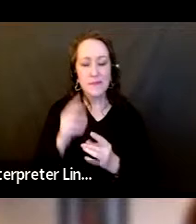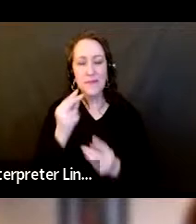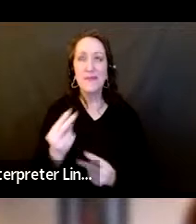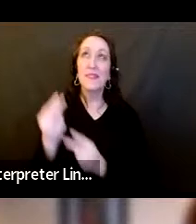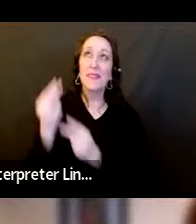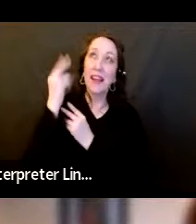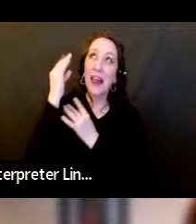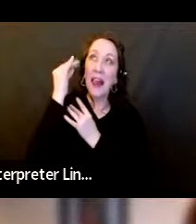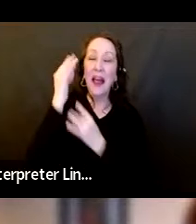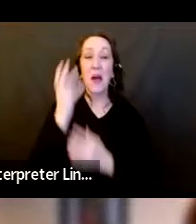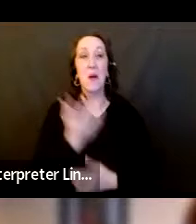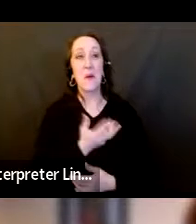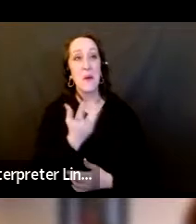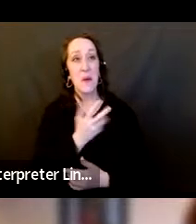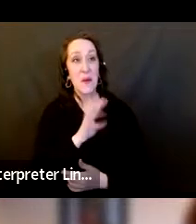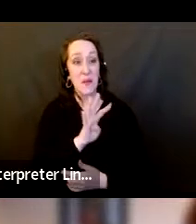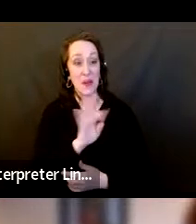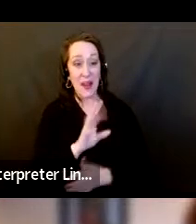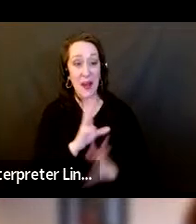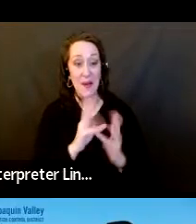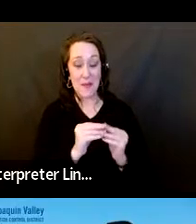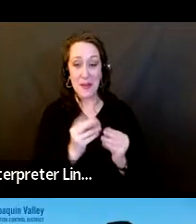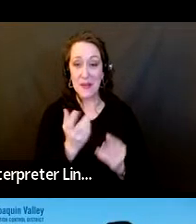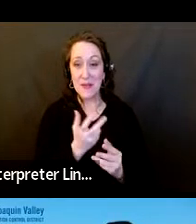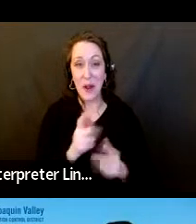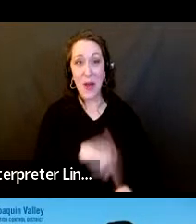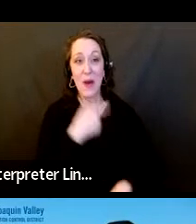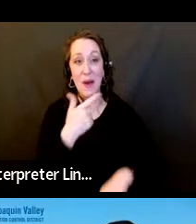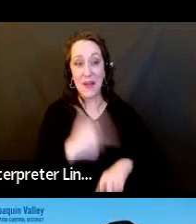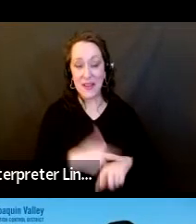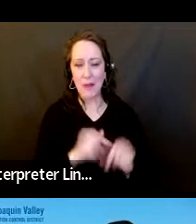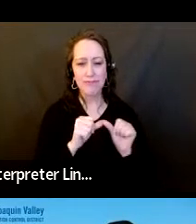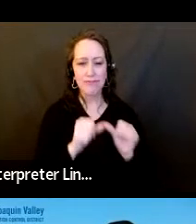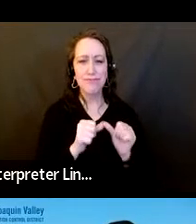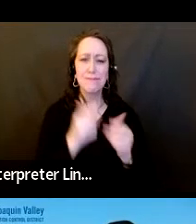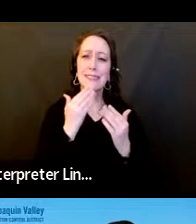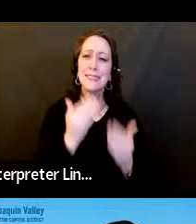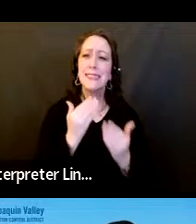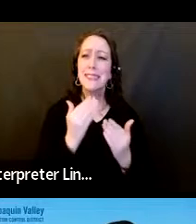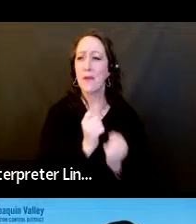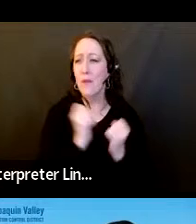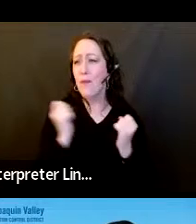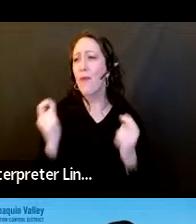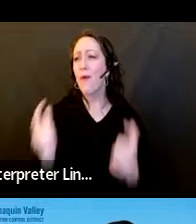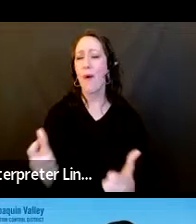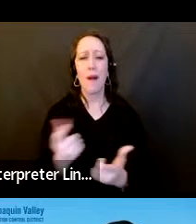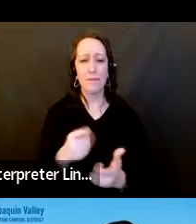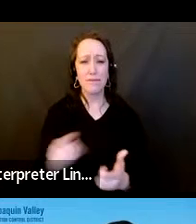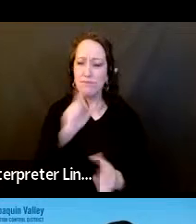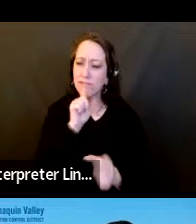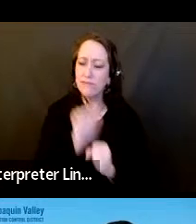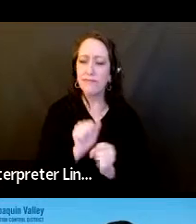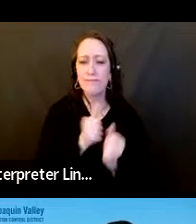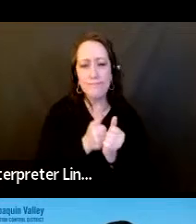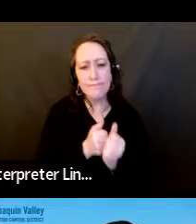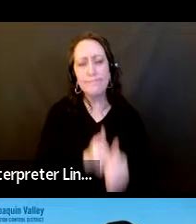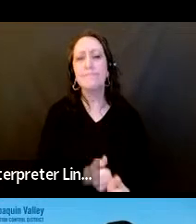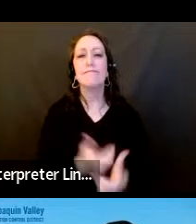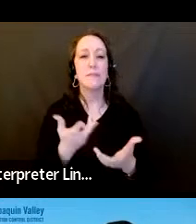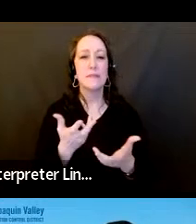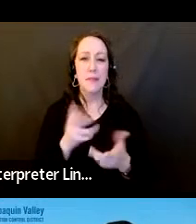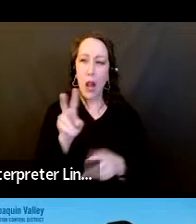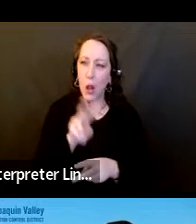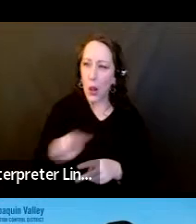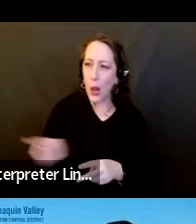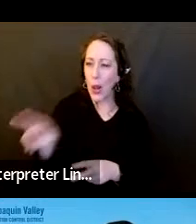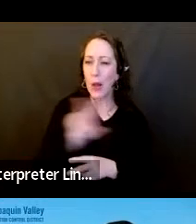been, 49 meetings has definitely been a long time, and we continue to thank you all for your commitment. Just looking across this Zoom screen,